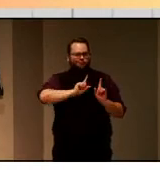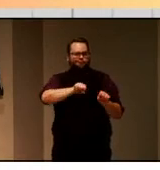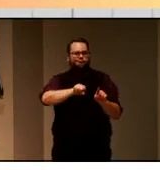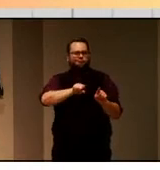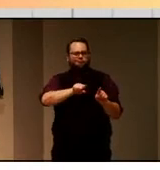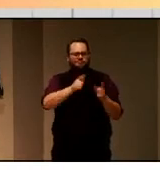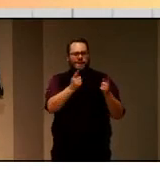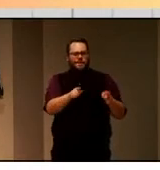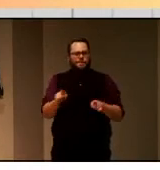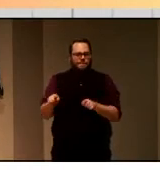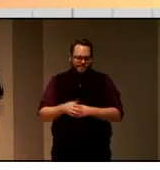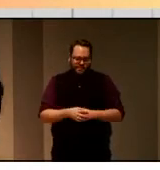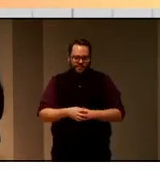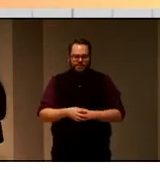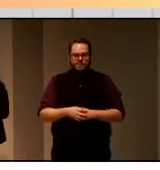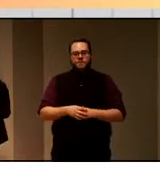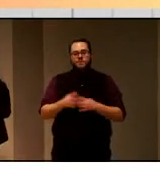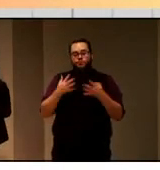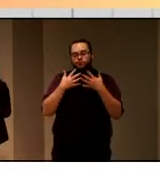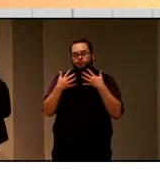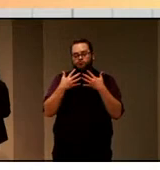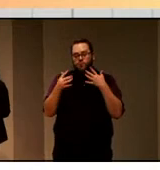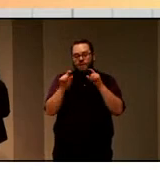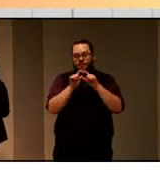And the gray line